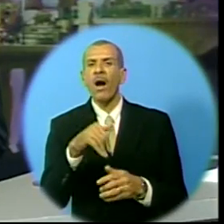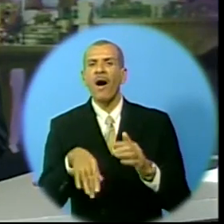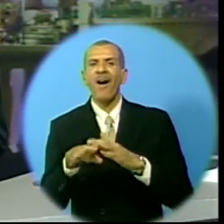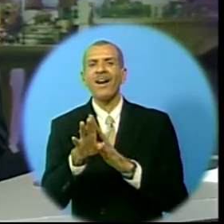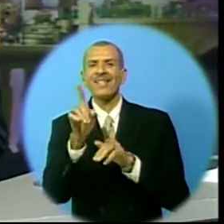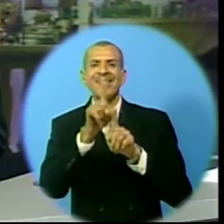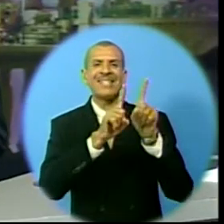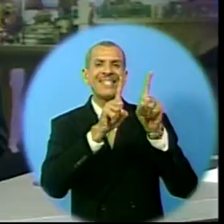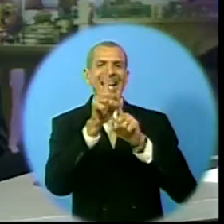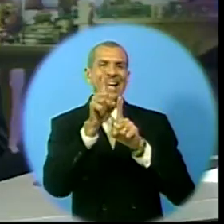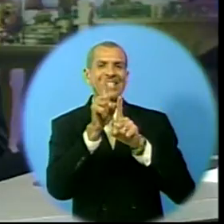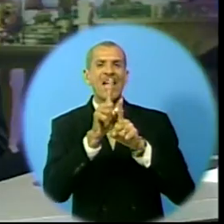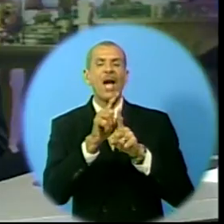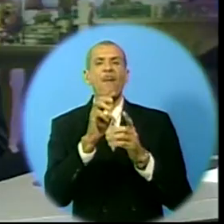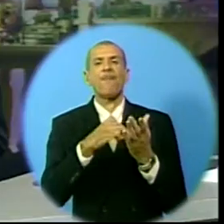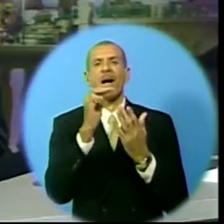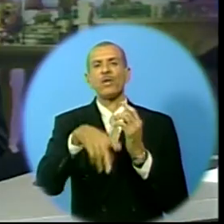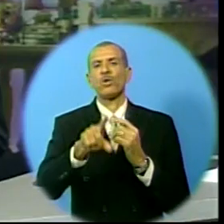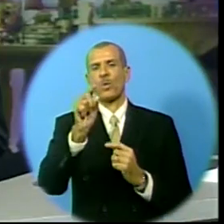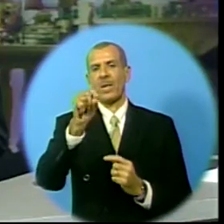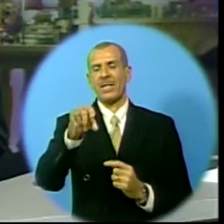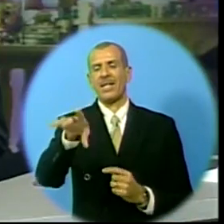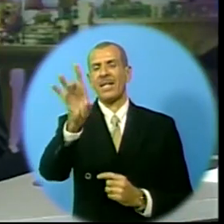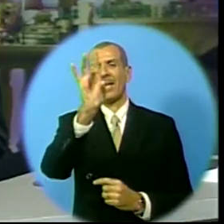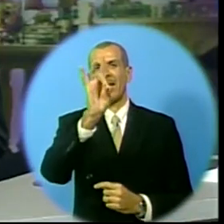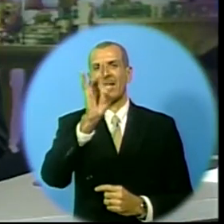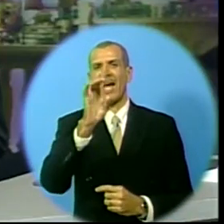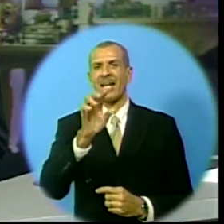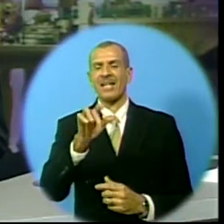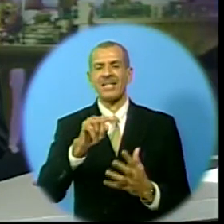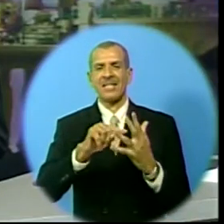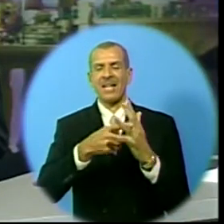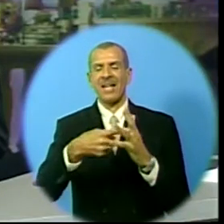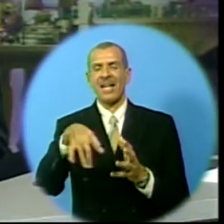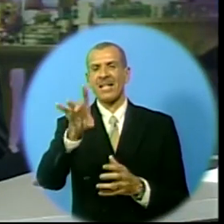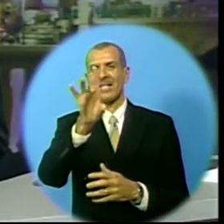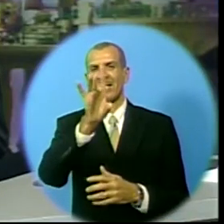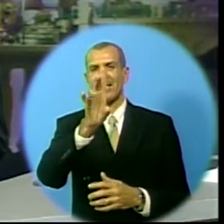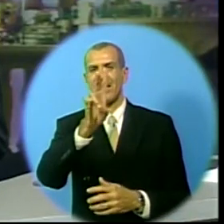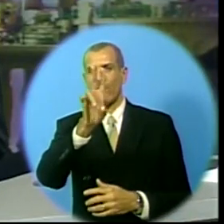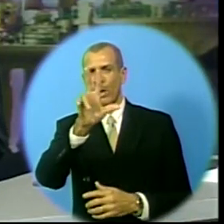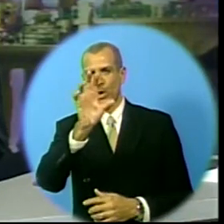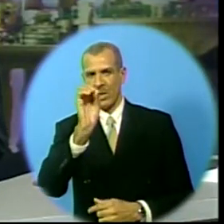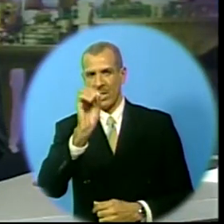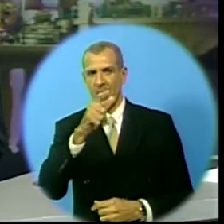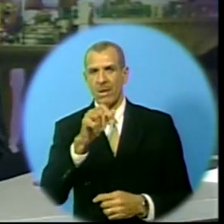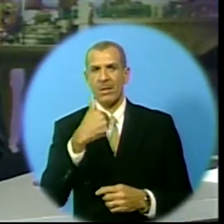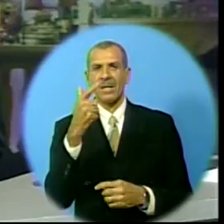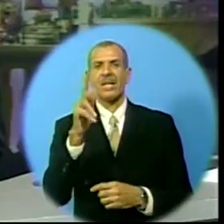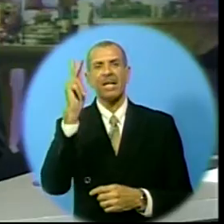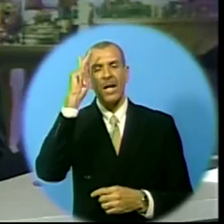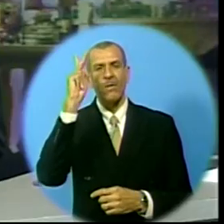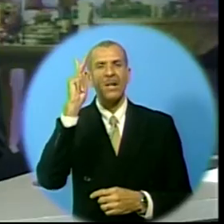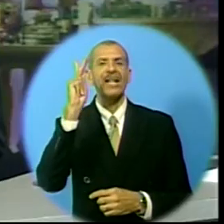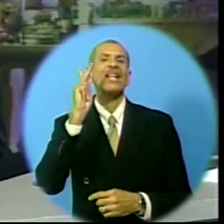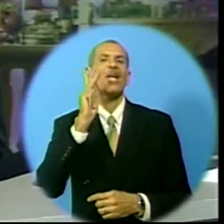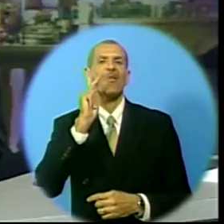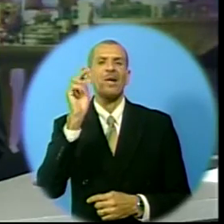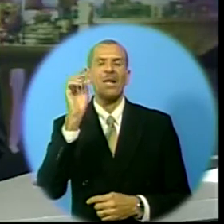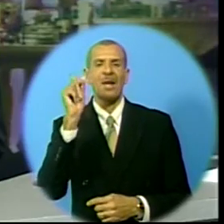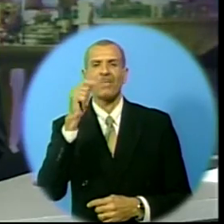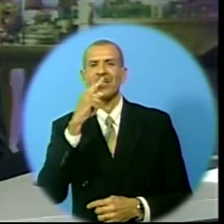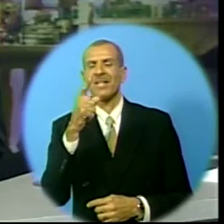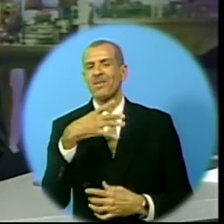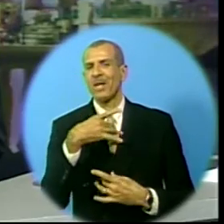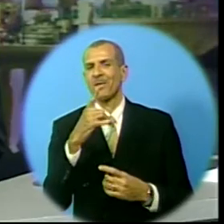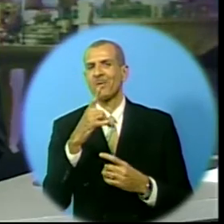the Stars event on March 28th, starting at 7.30 p.m. Representative of the club, Karen Kerenberg, says the interest in the